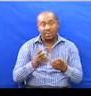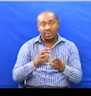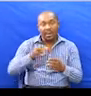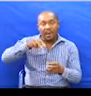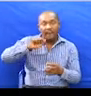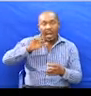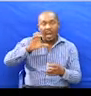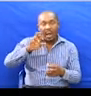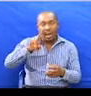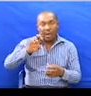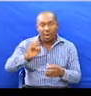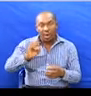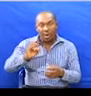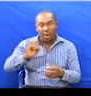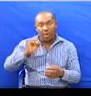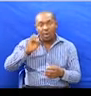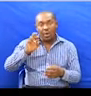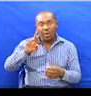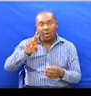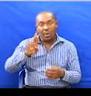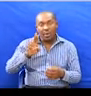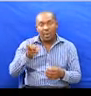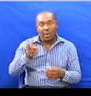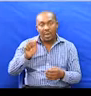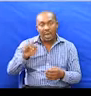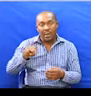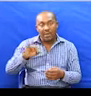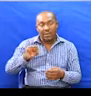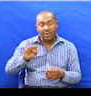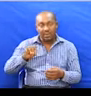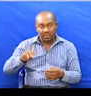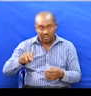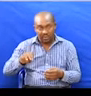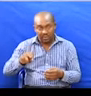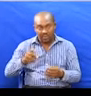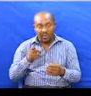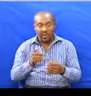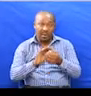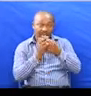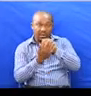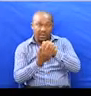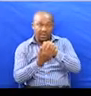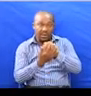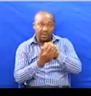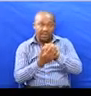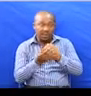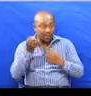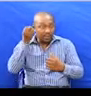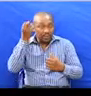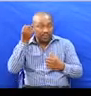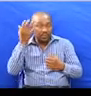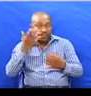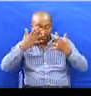what? Diseases. In such a way, it means it's used in the protection of what? Of our body.